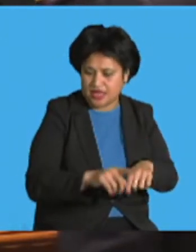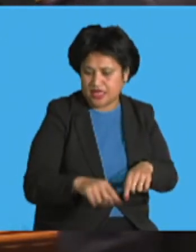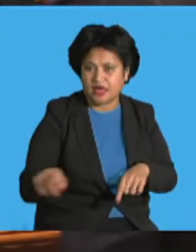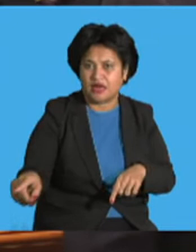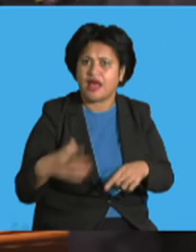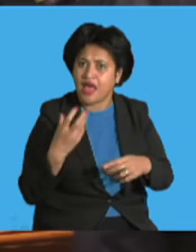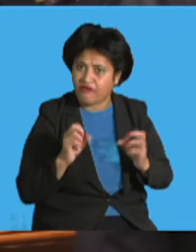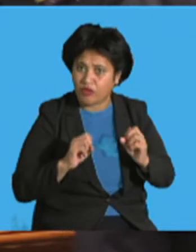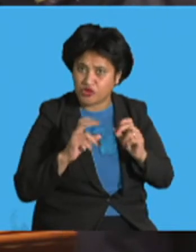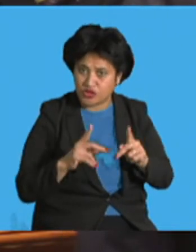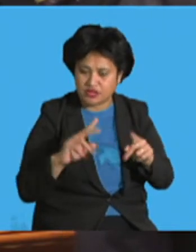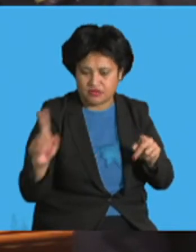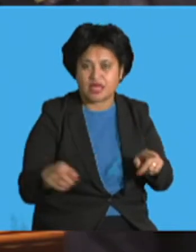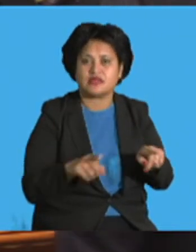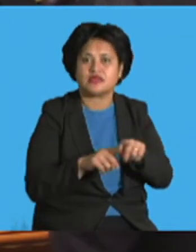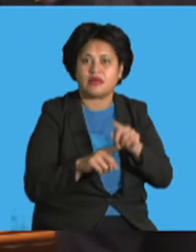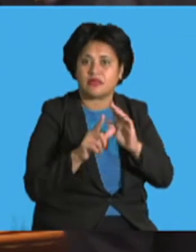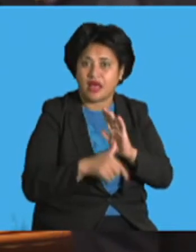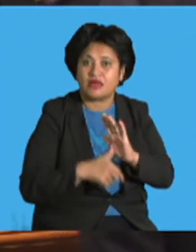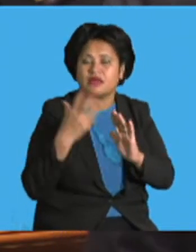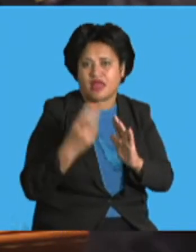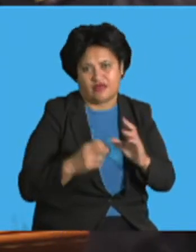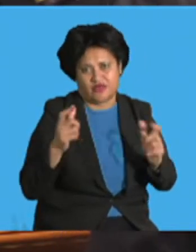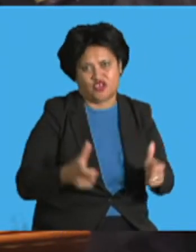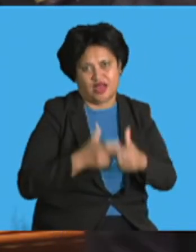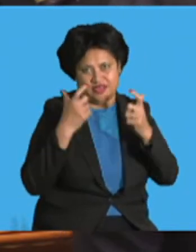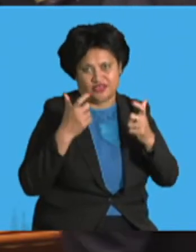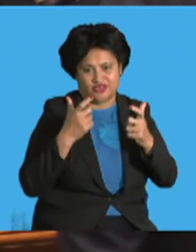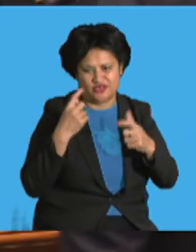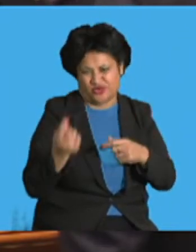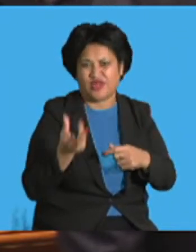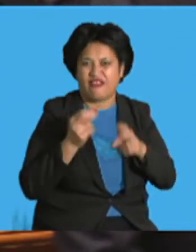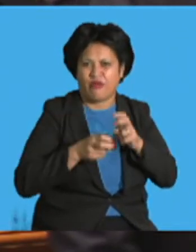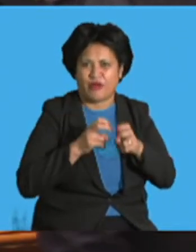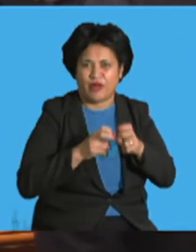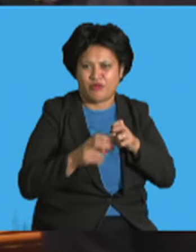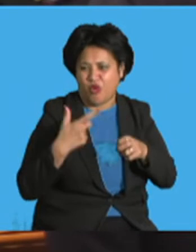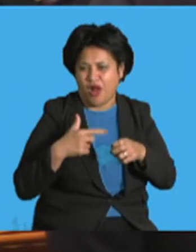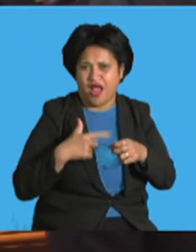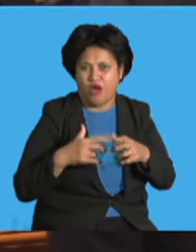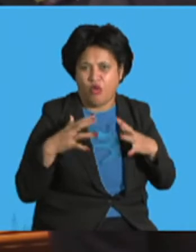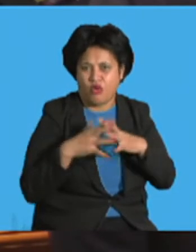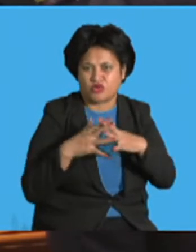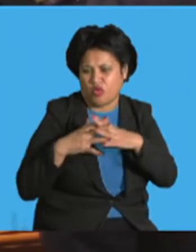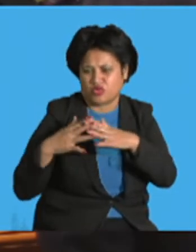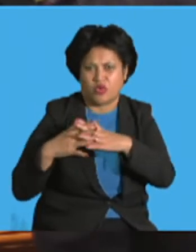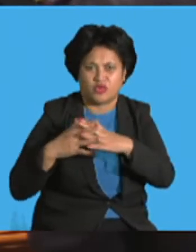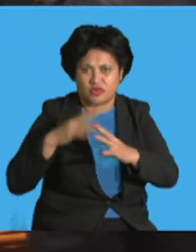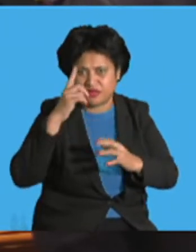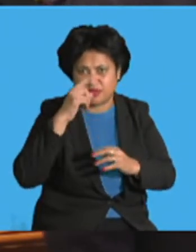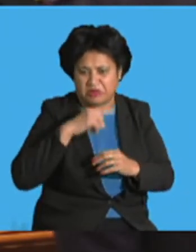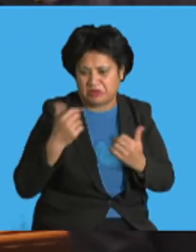well. And we are well aware of that, and of course doing our very best. Let me